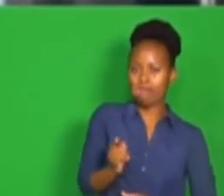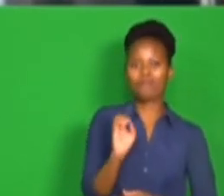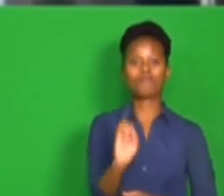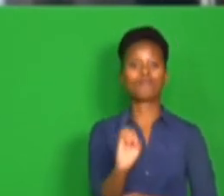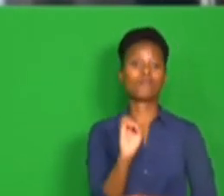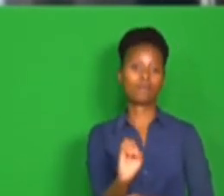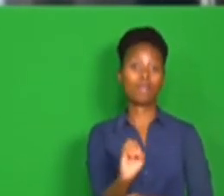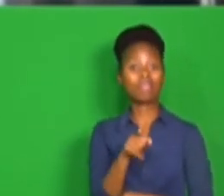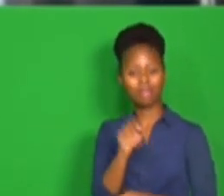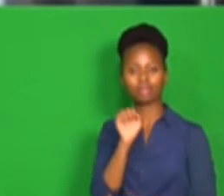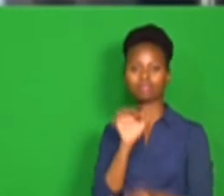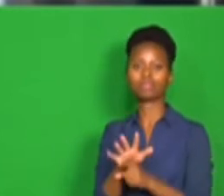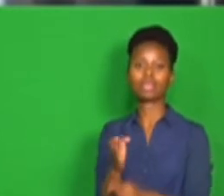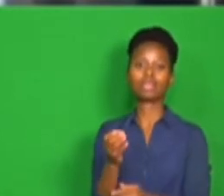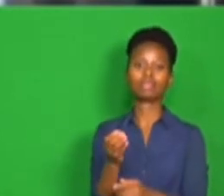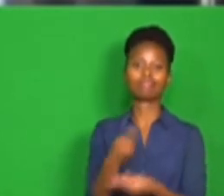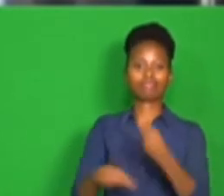economy.